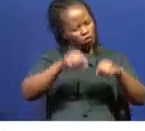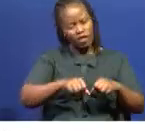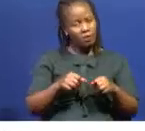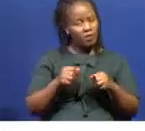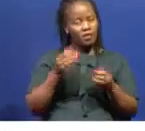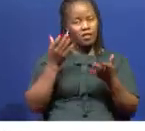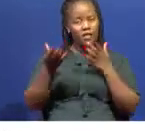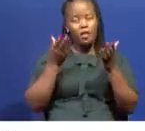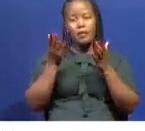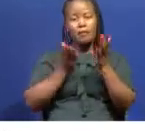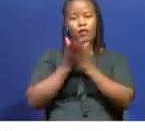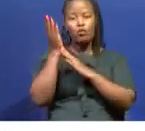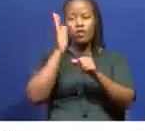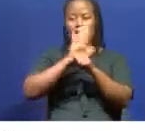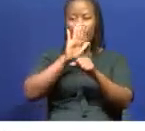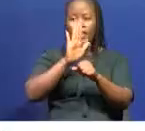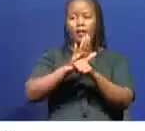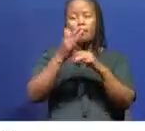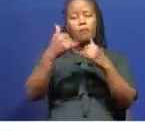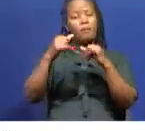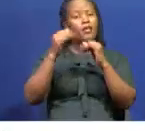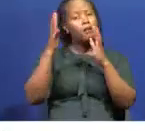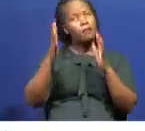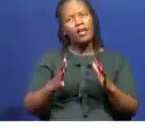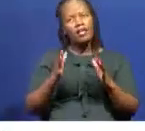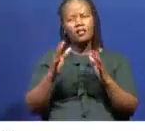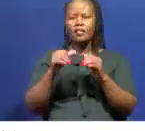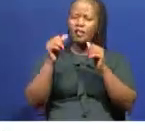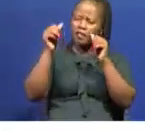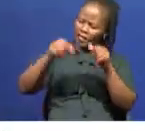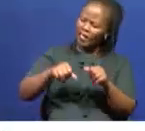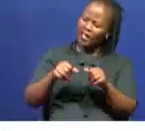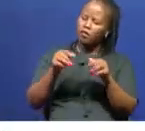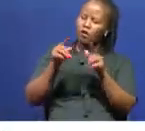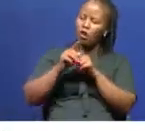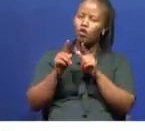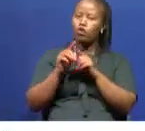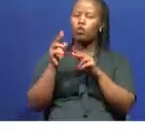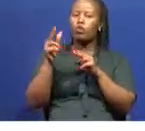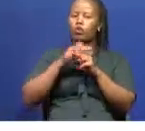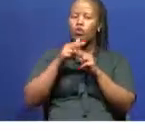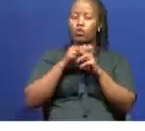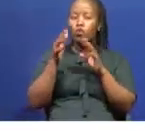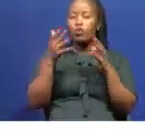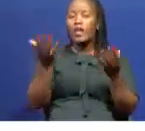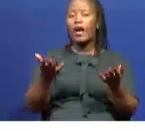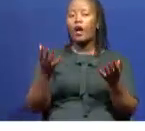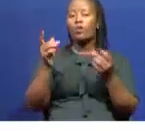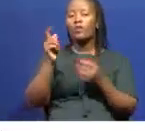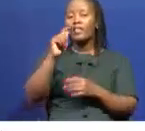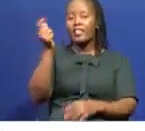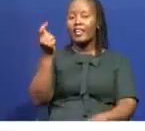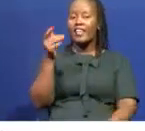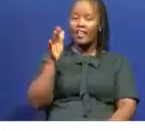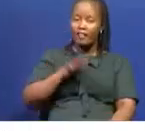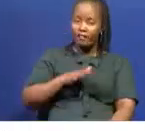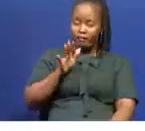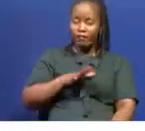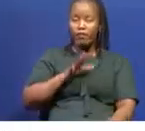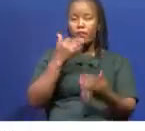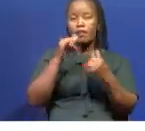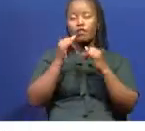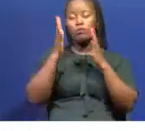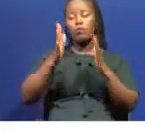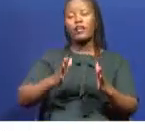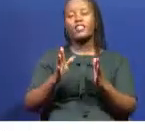of the players that we have, are they listening? Is it possible? And how soon can we have Kenyan players, female players that are knocking on the